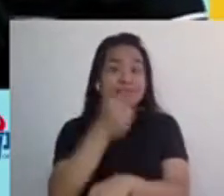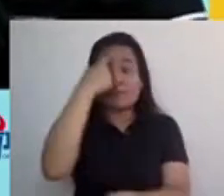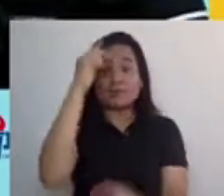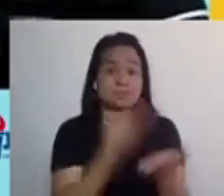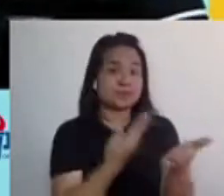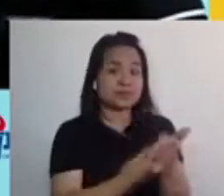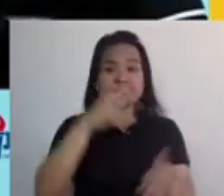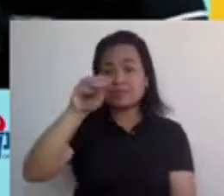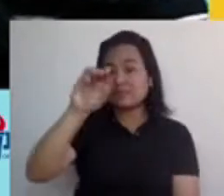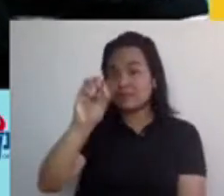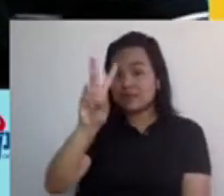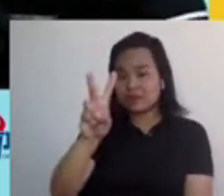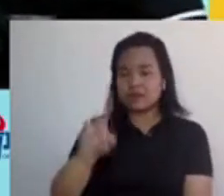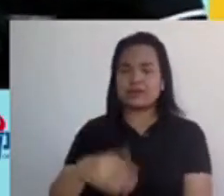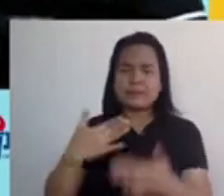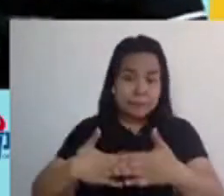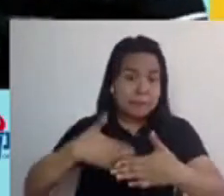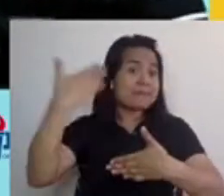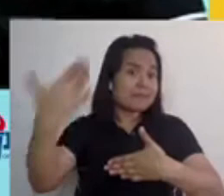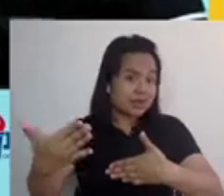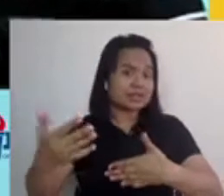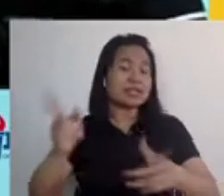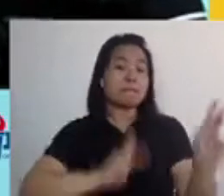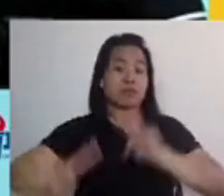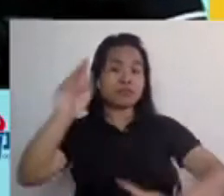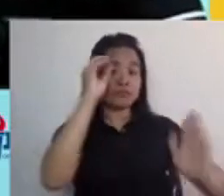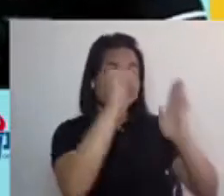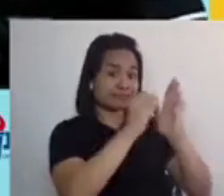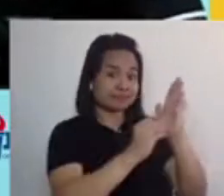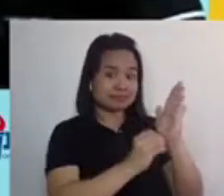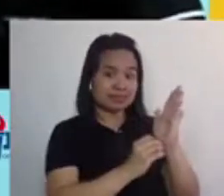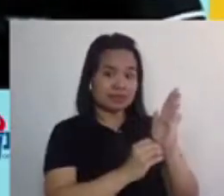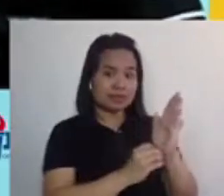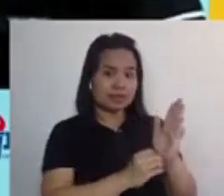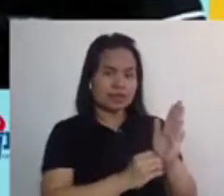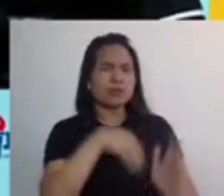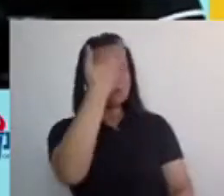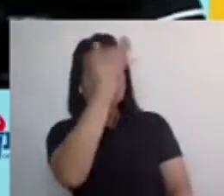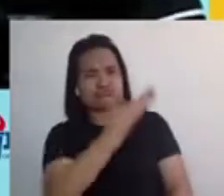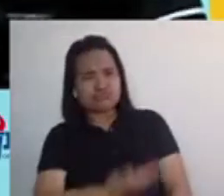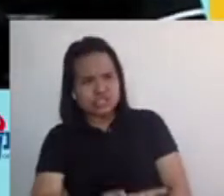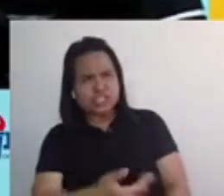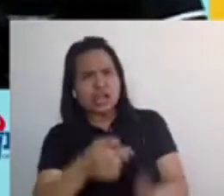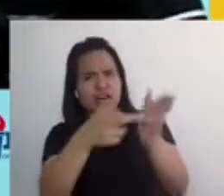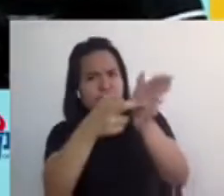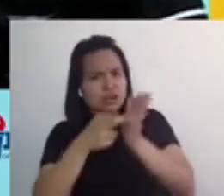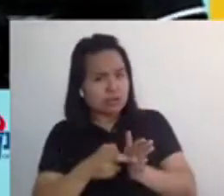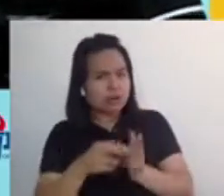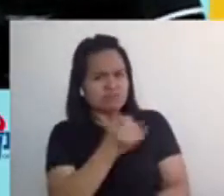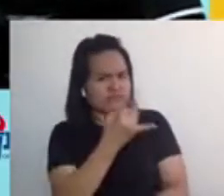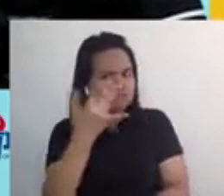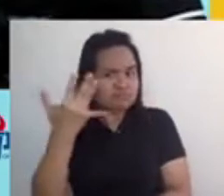our performance indicator, you will see there that the required number of MOVs to be submitted is at